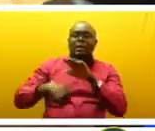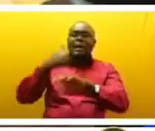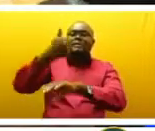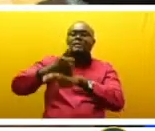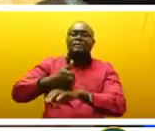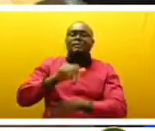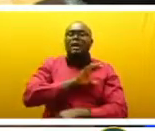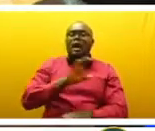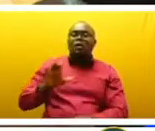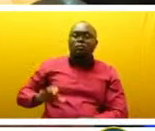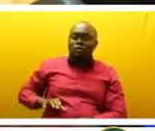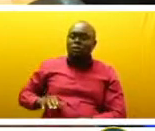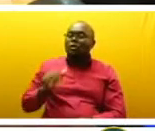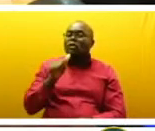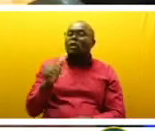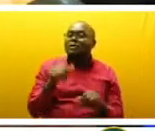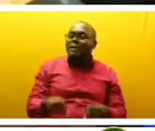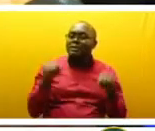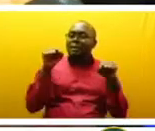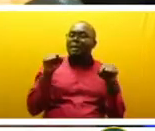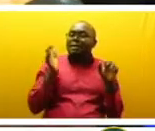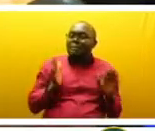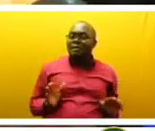commission, not a chairmanship.